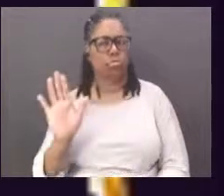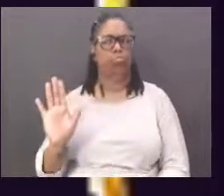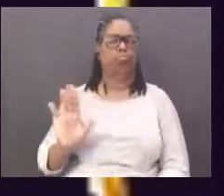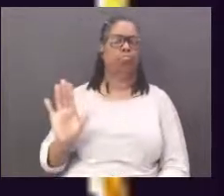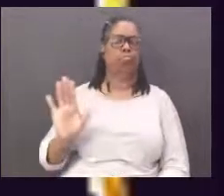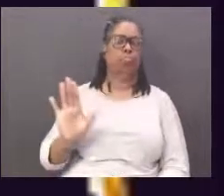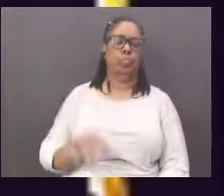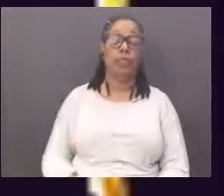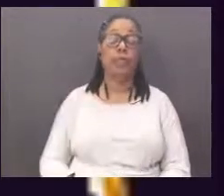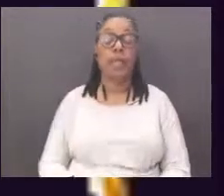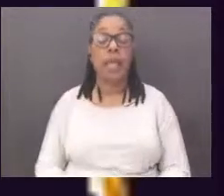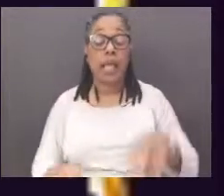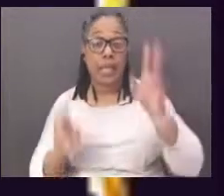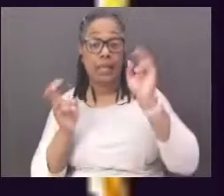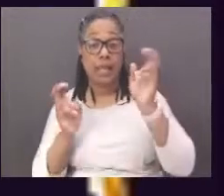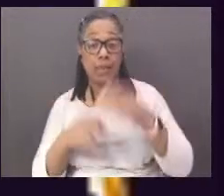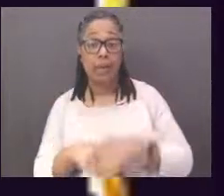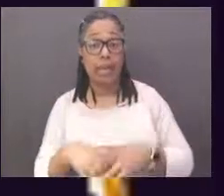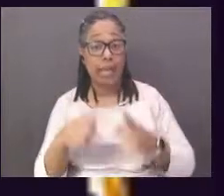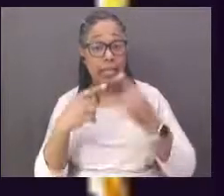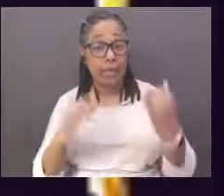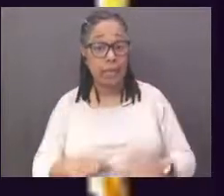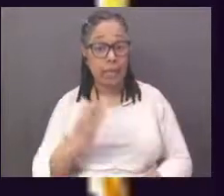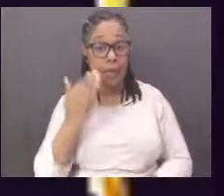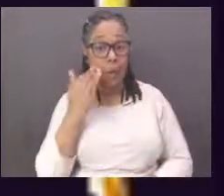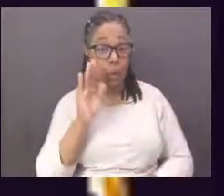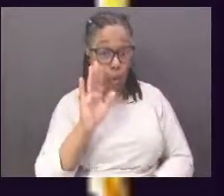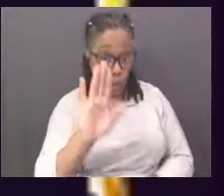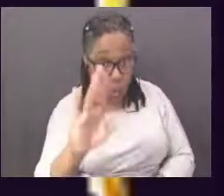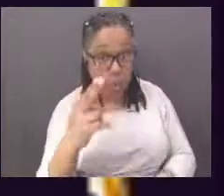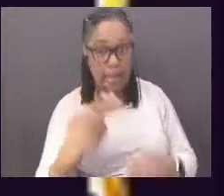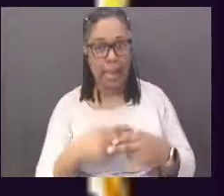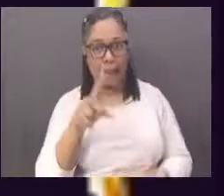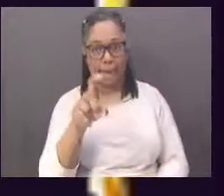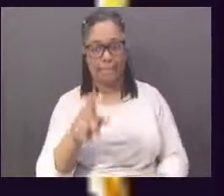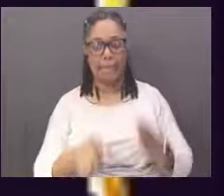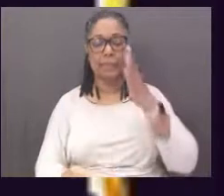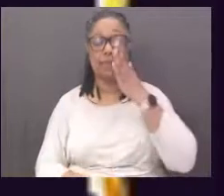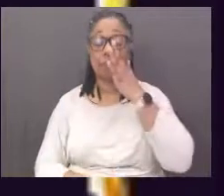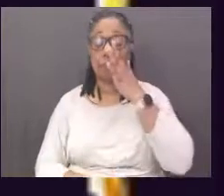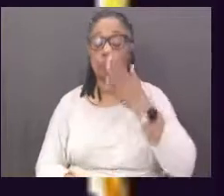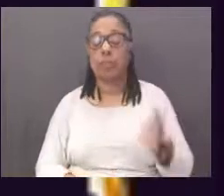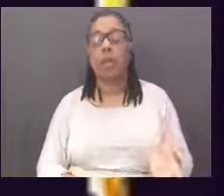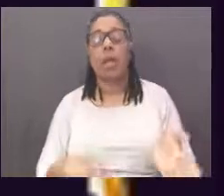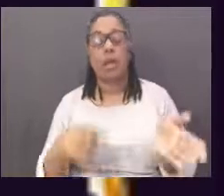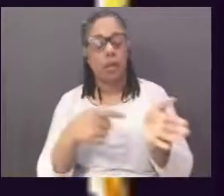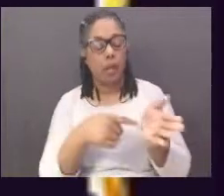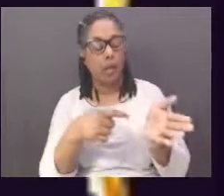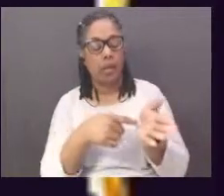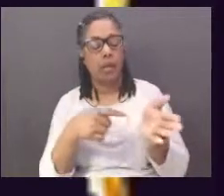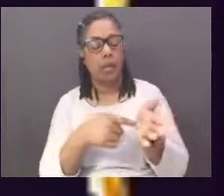sermon is, Does the Enemy Know Your Name? But the question in this text is,